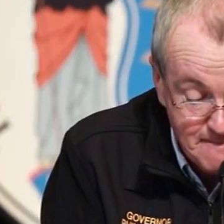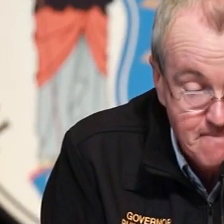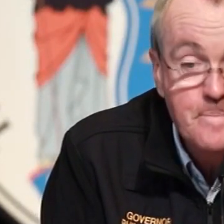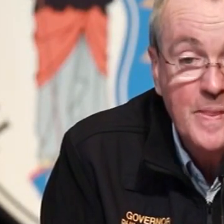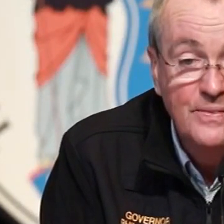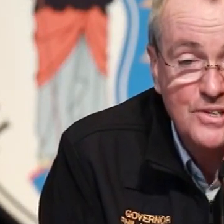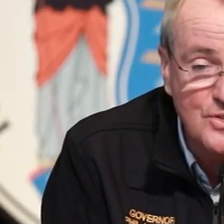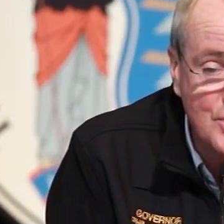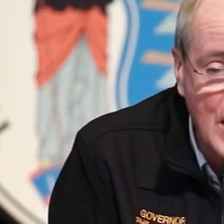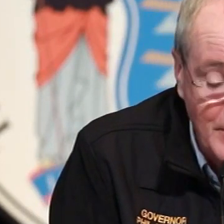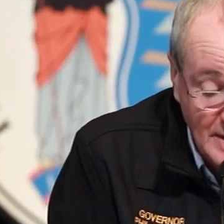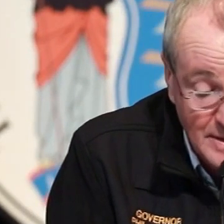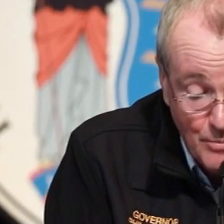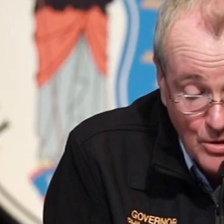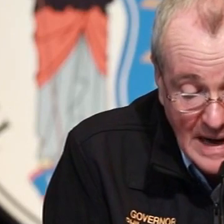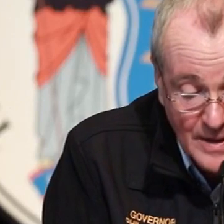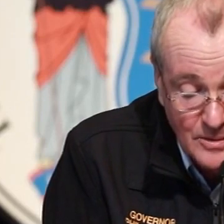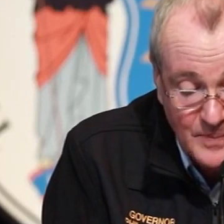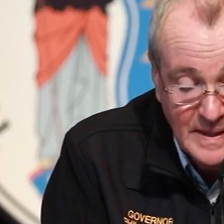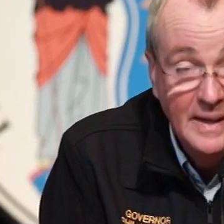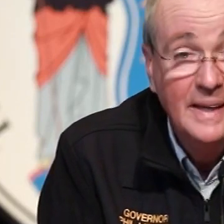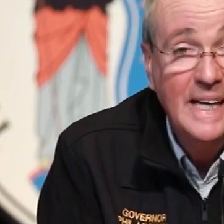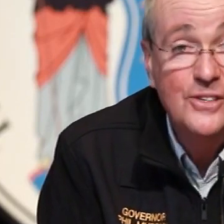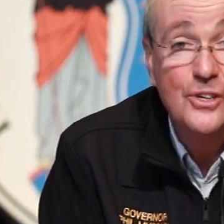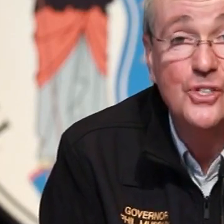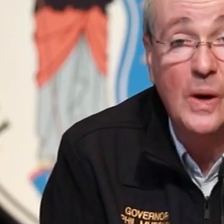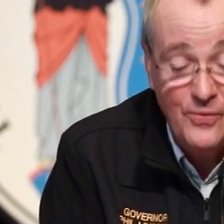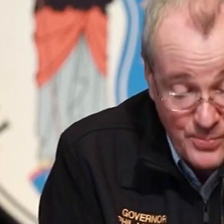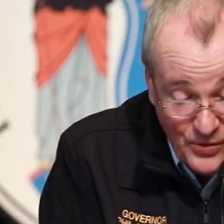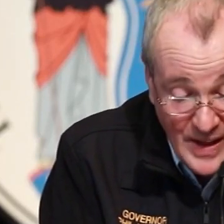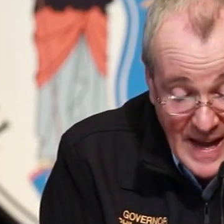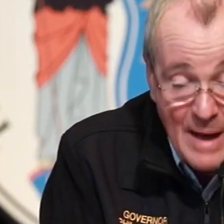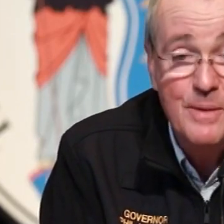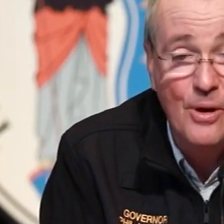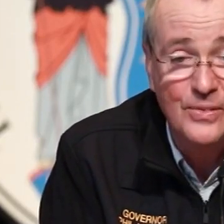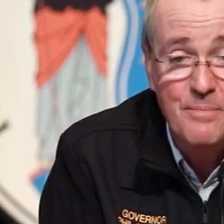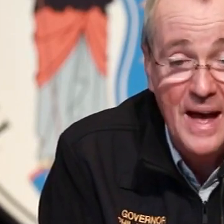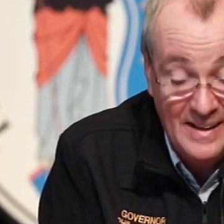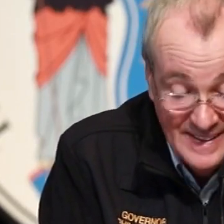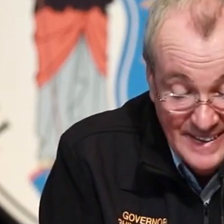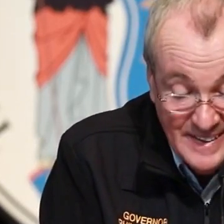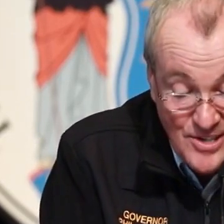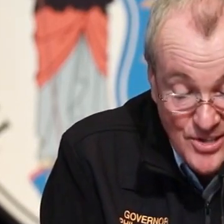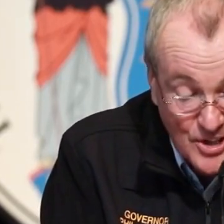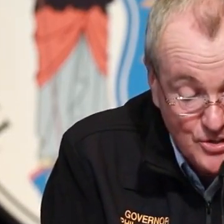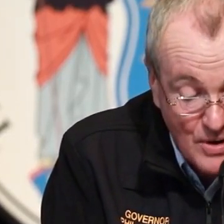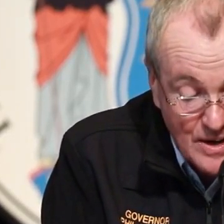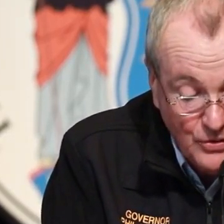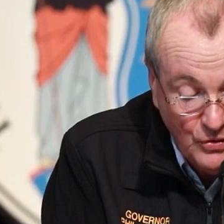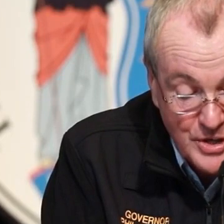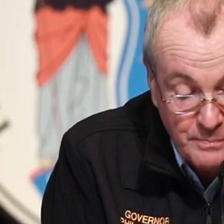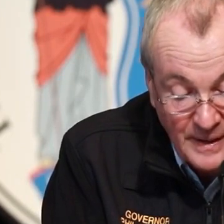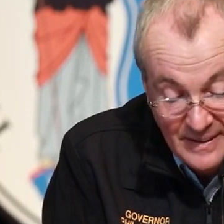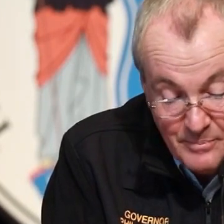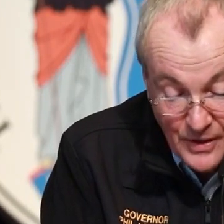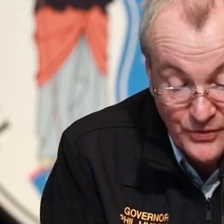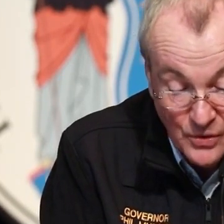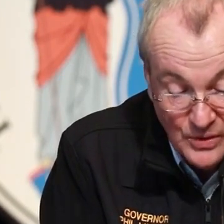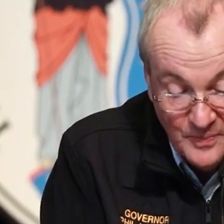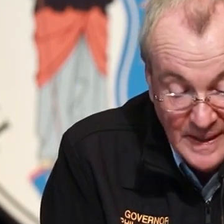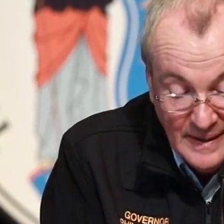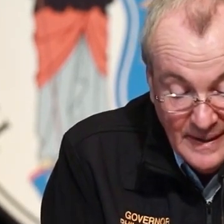today. This is Dominic Mercado. It's his 12th birthday. Happy birthday, pal. He's a 6th grader at Sergeant Pilla